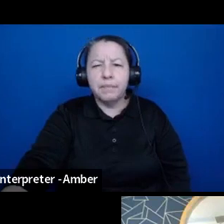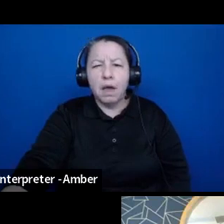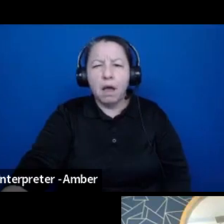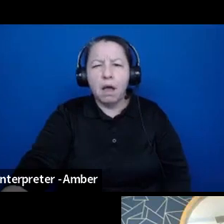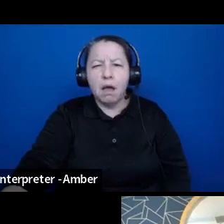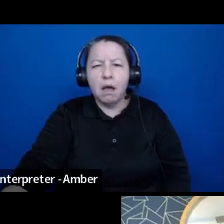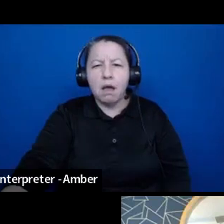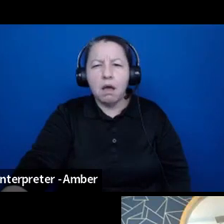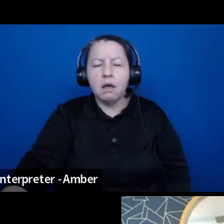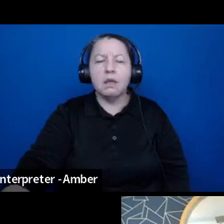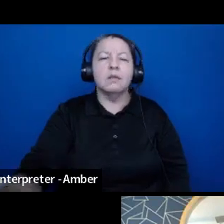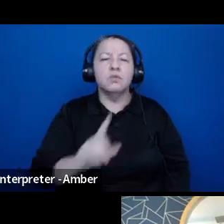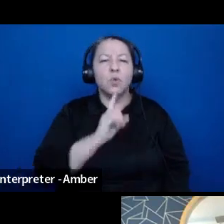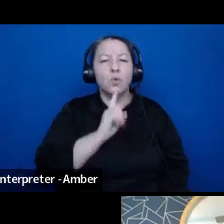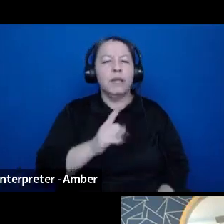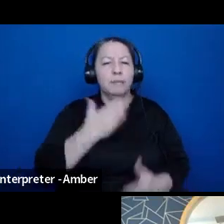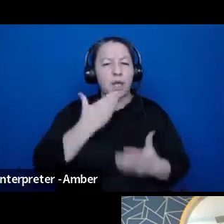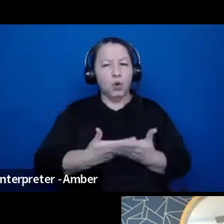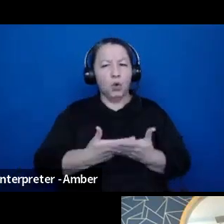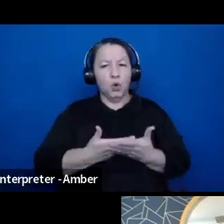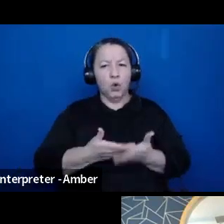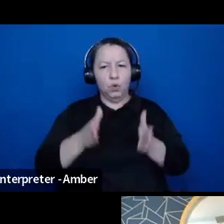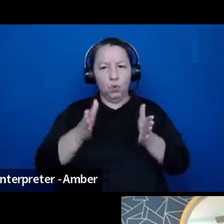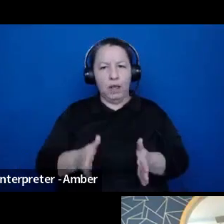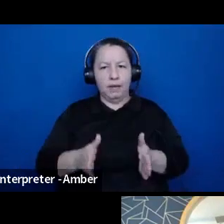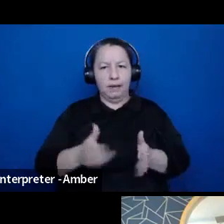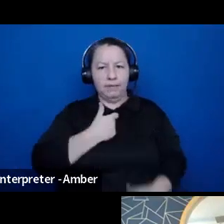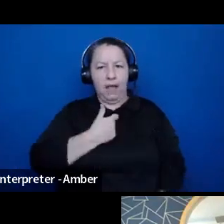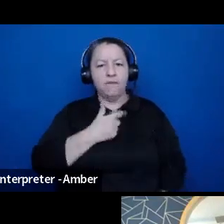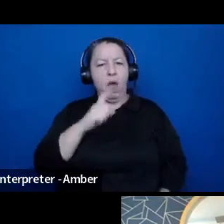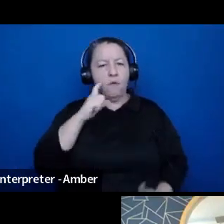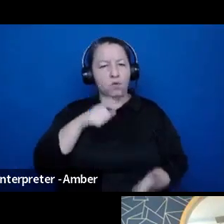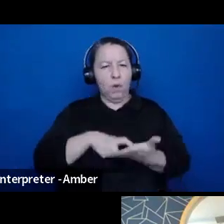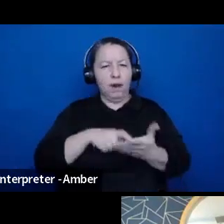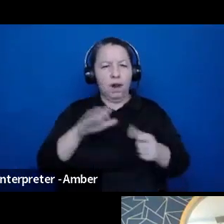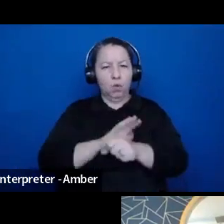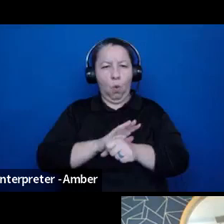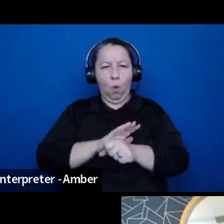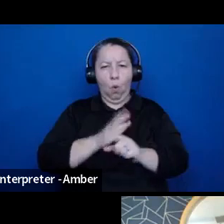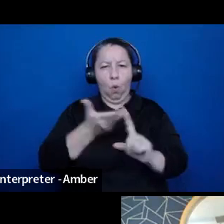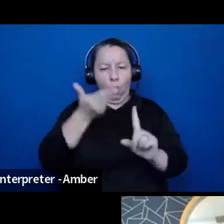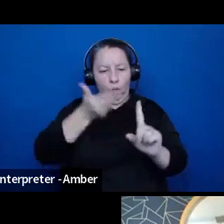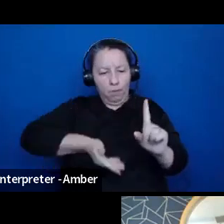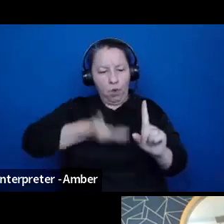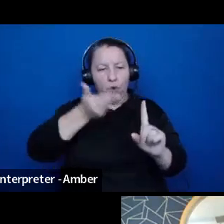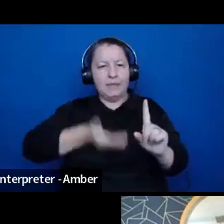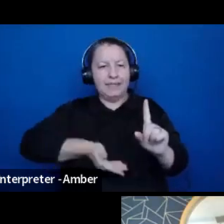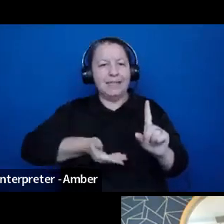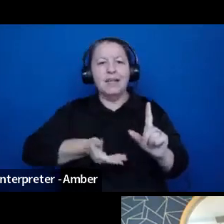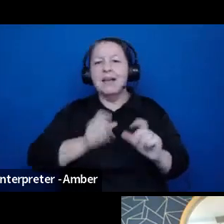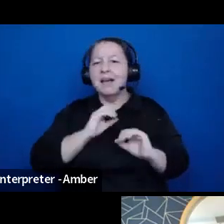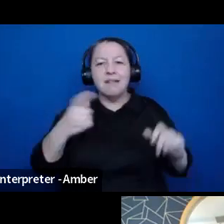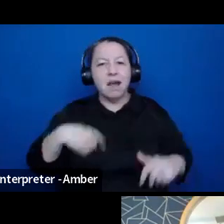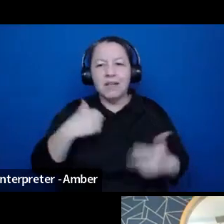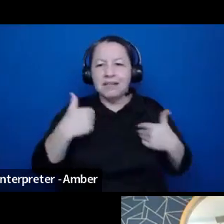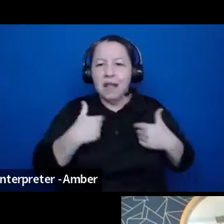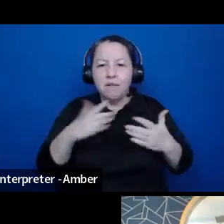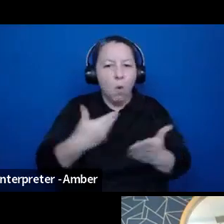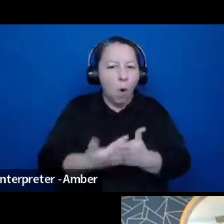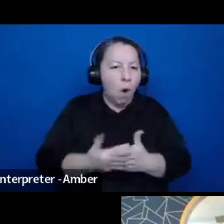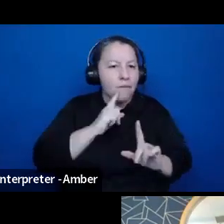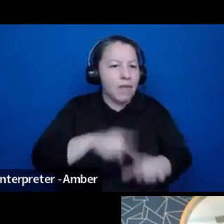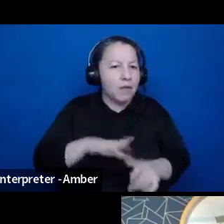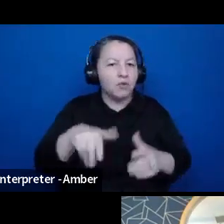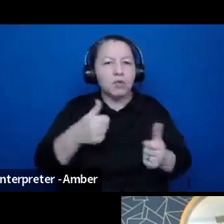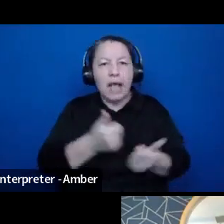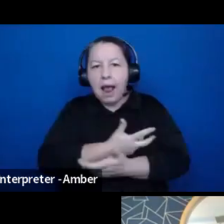to recognize the whole person, right? Like none of us have like all the answers or all the pieces in place. None of